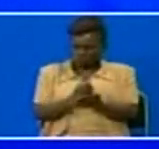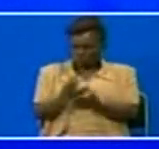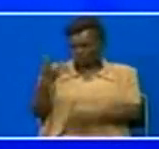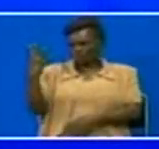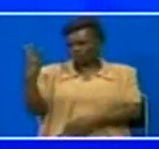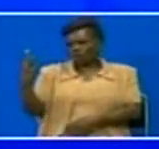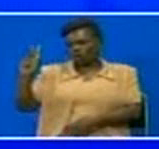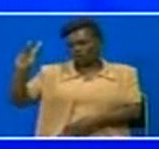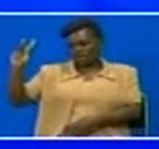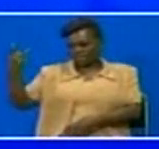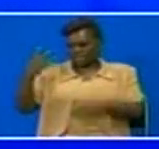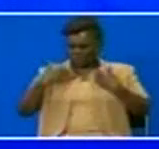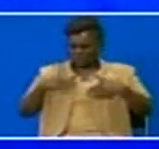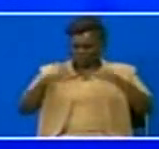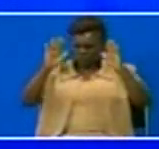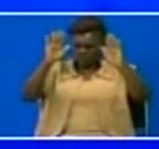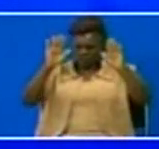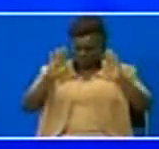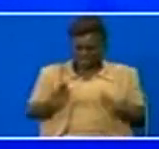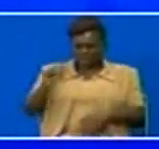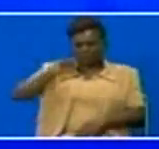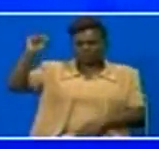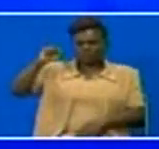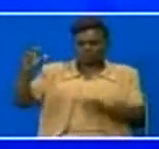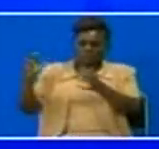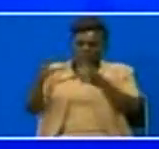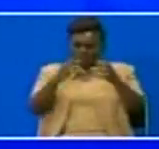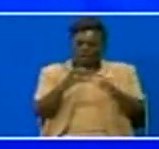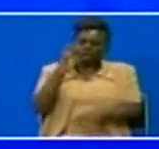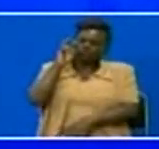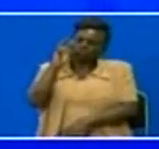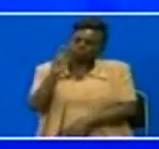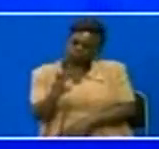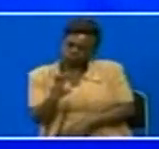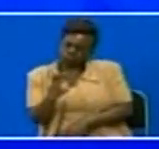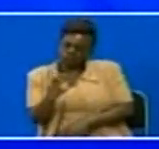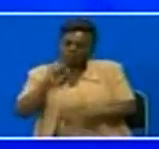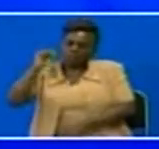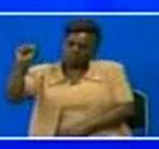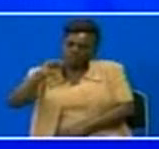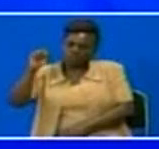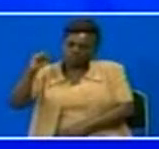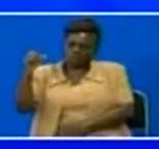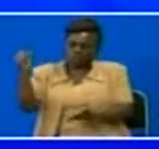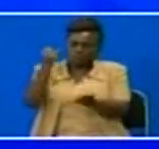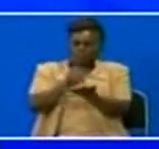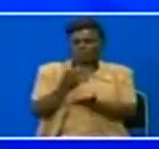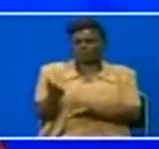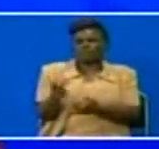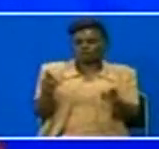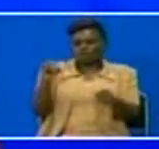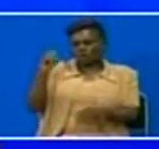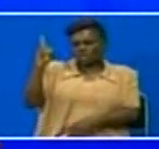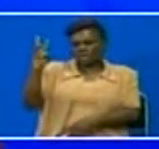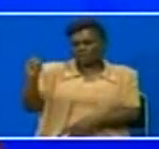four Kenyans who play important roles in political parties witnessed the week-long political extravaganza. There was ODM